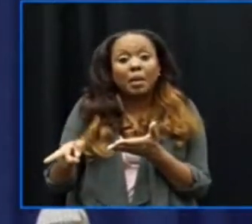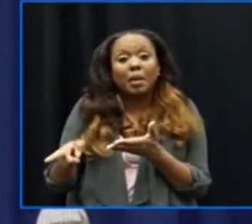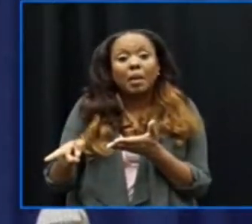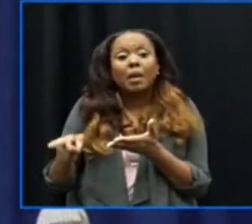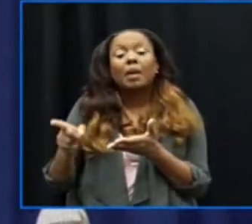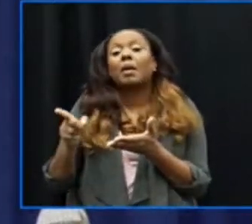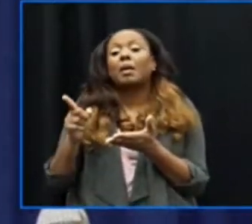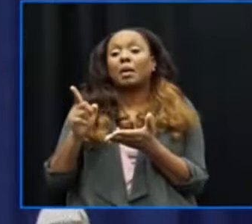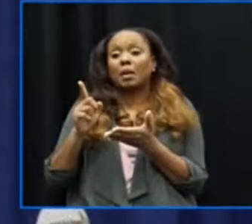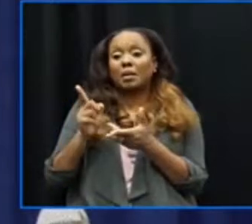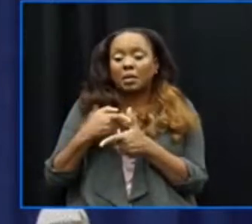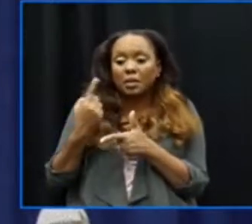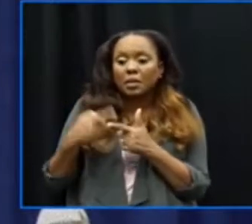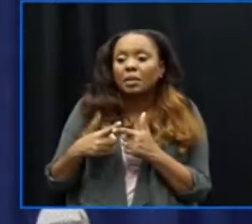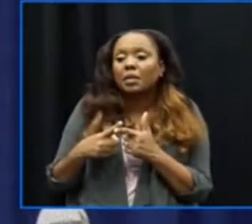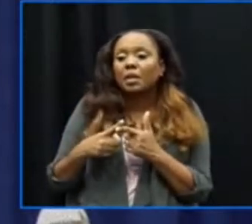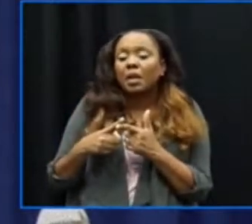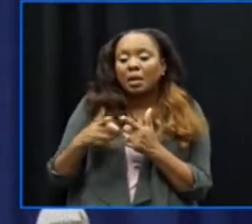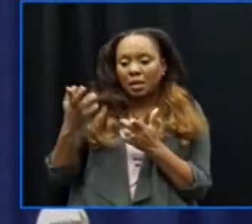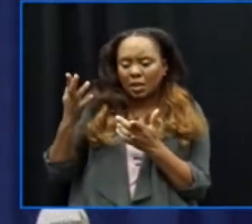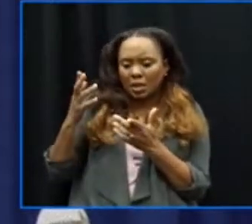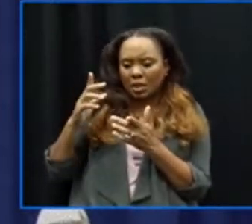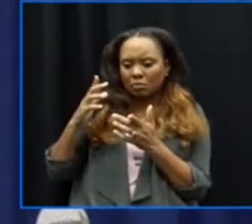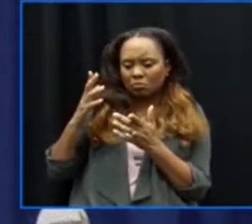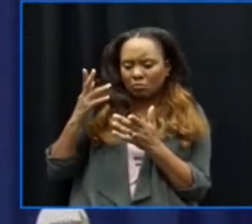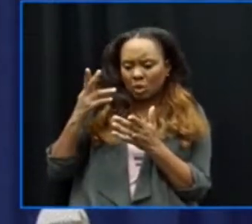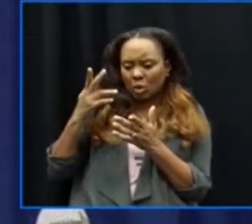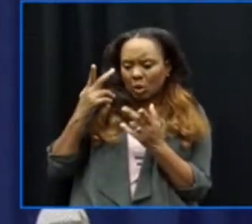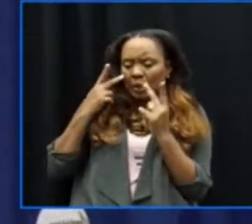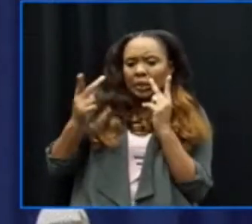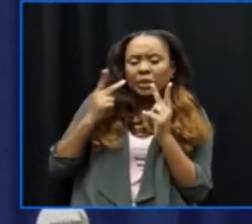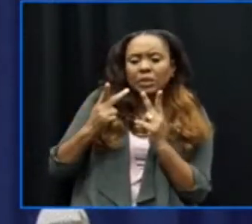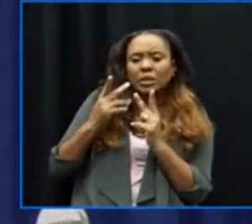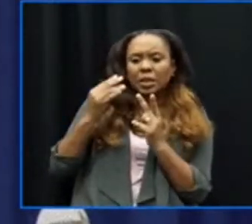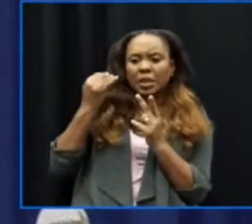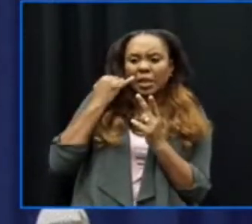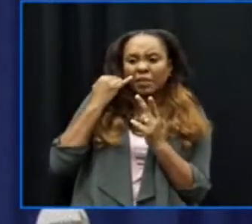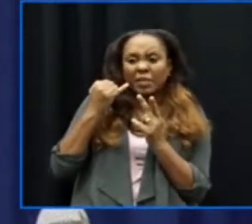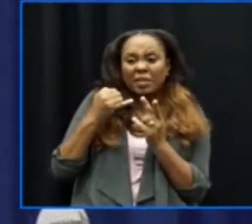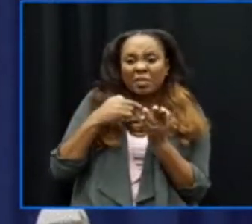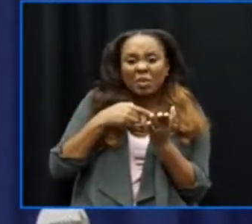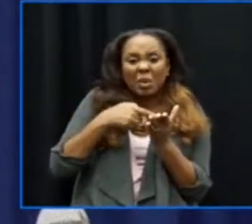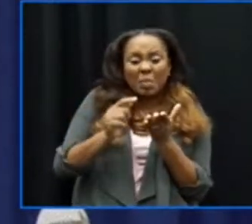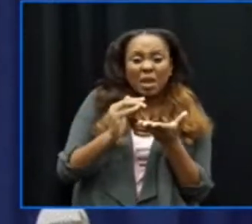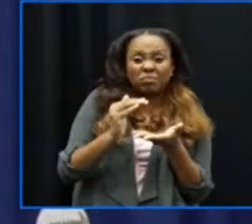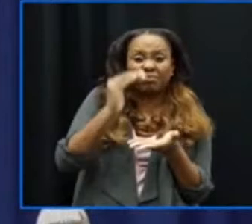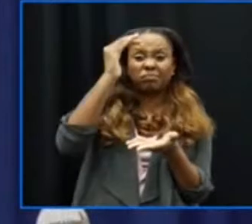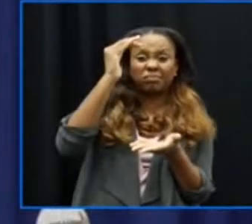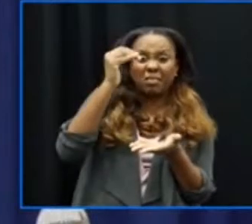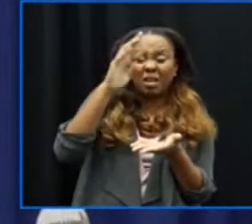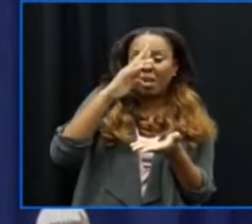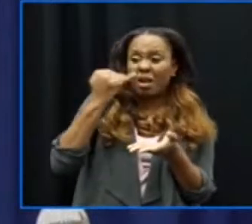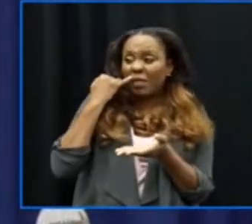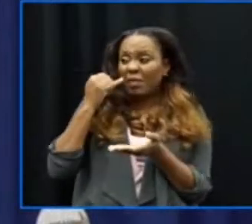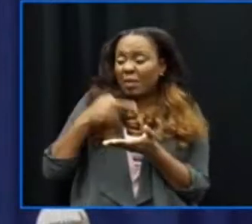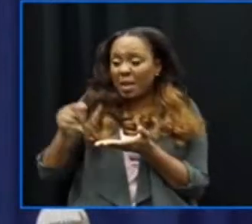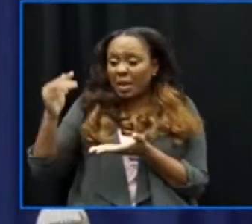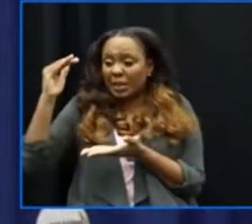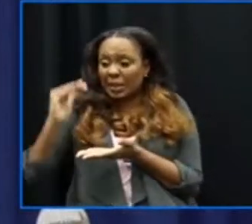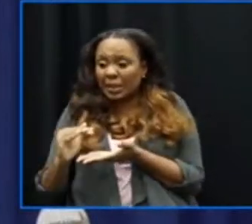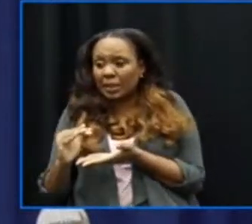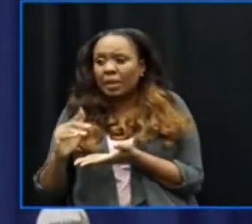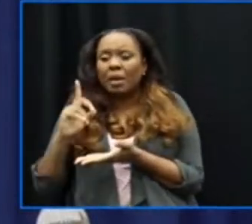on the private scheme and vice versa. But we can't really speak to that until we have some sense of what the final recommendations will